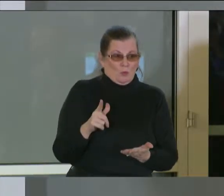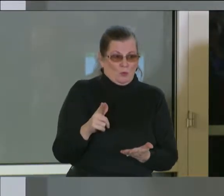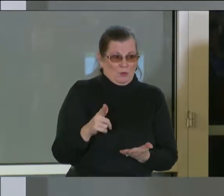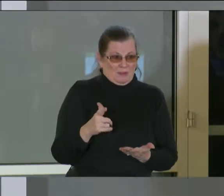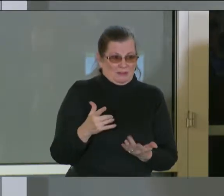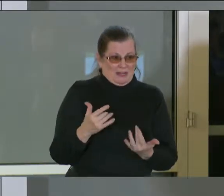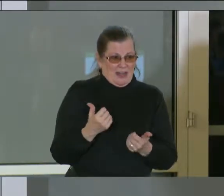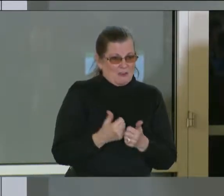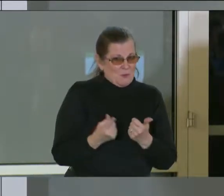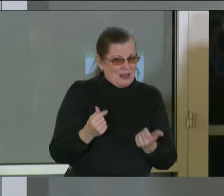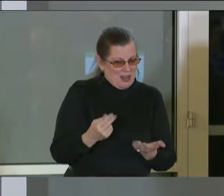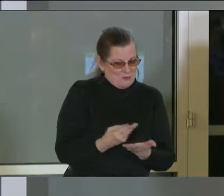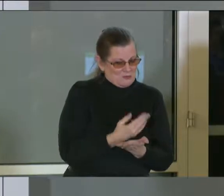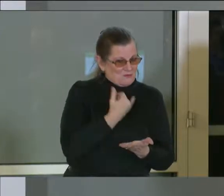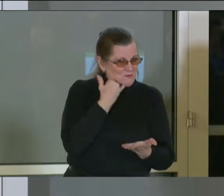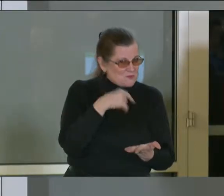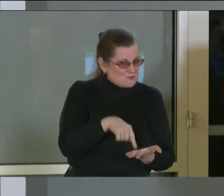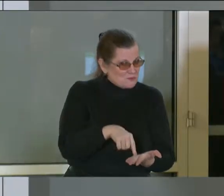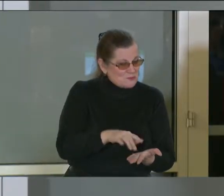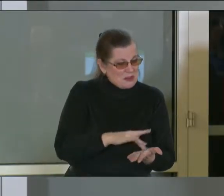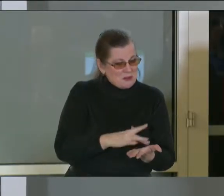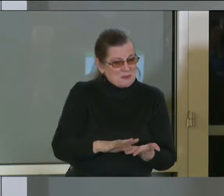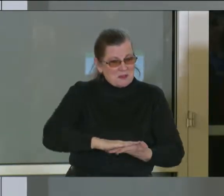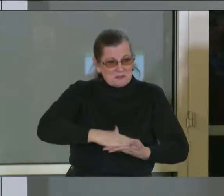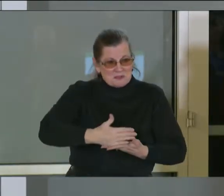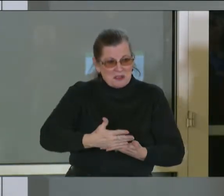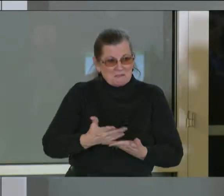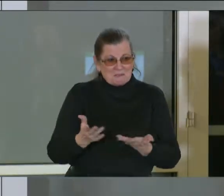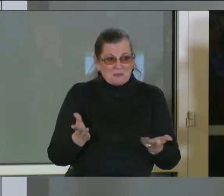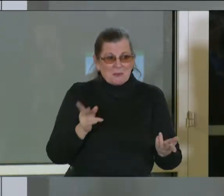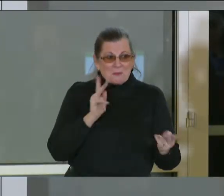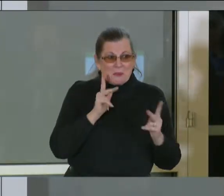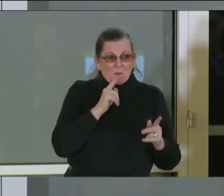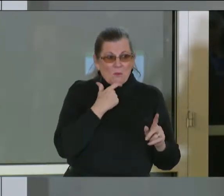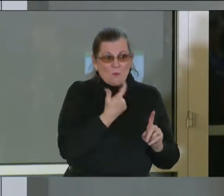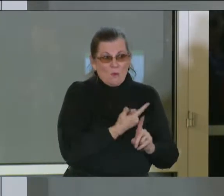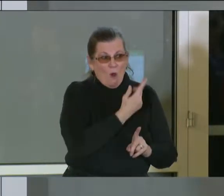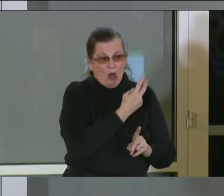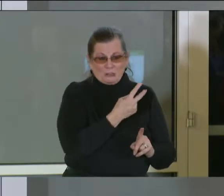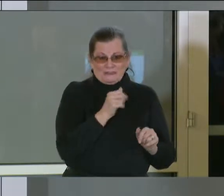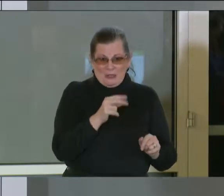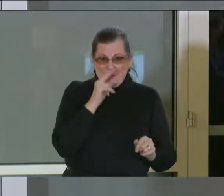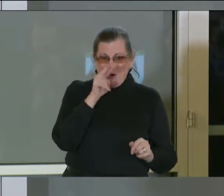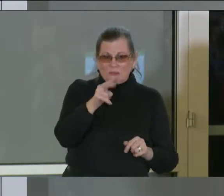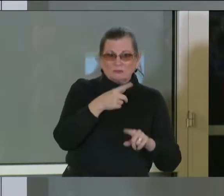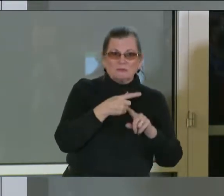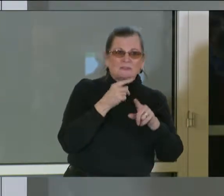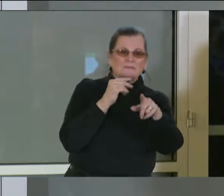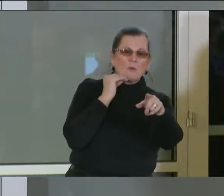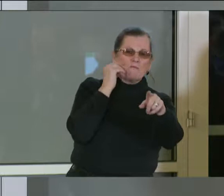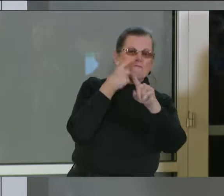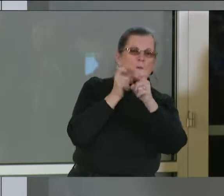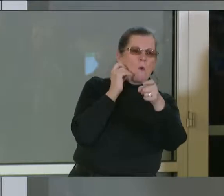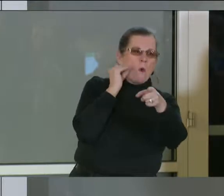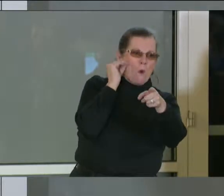those residents that are watching us at home live, you can also participate by logging in to our Poll Everywhere tool, which